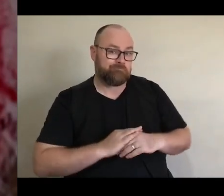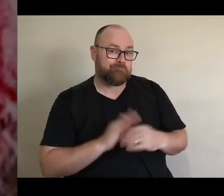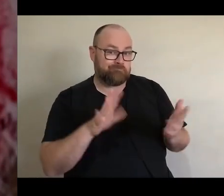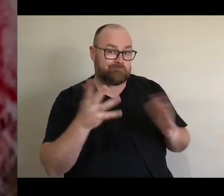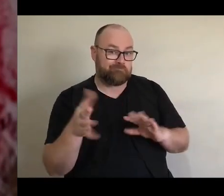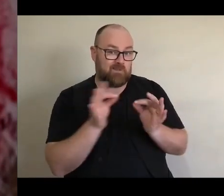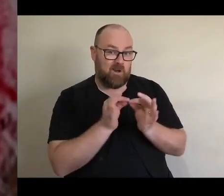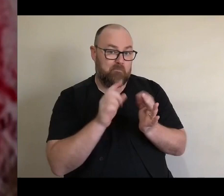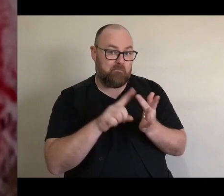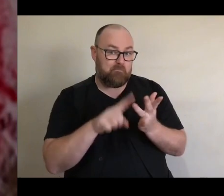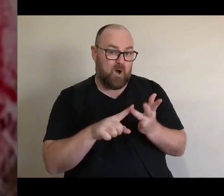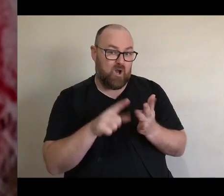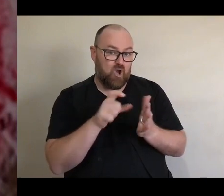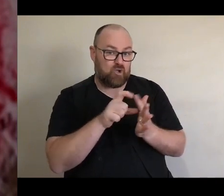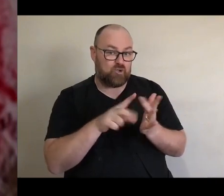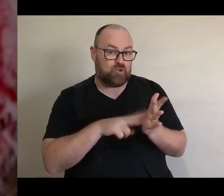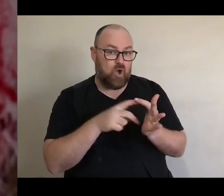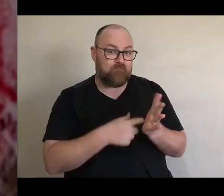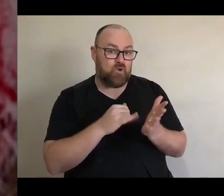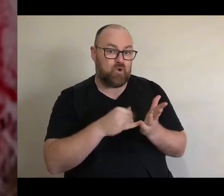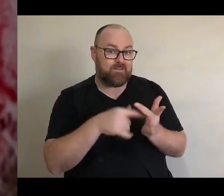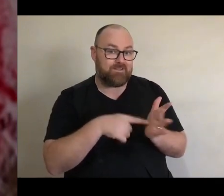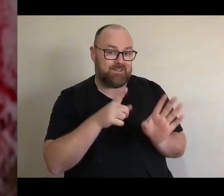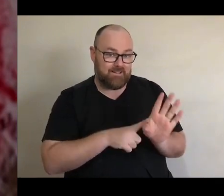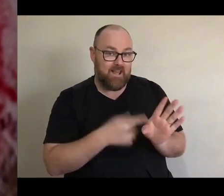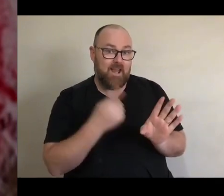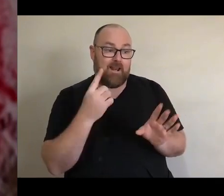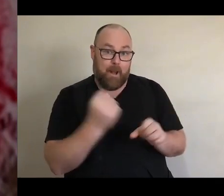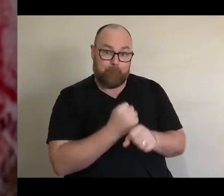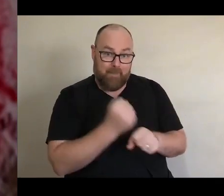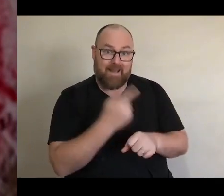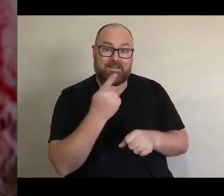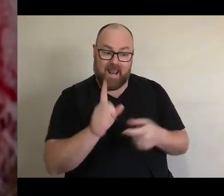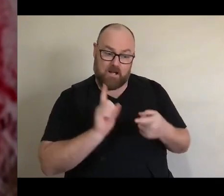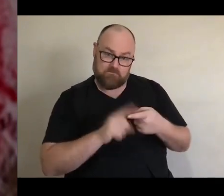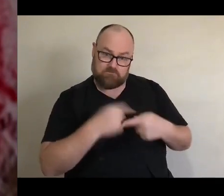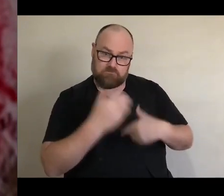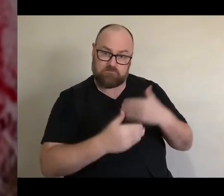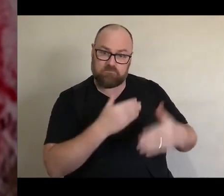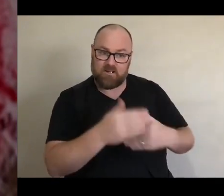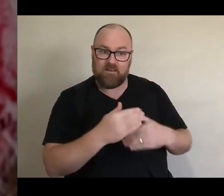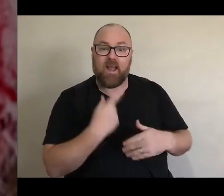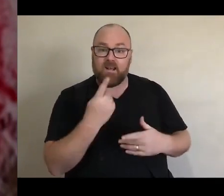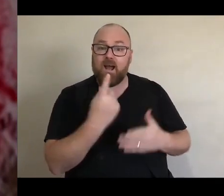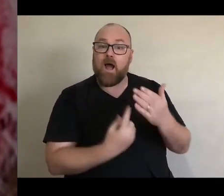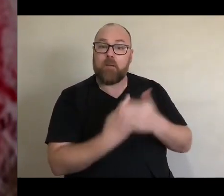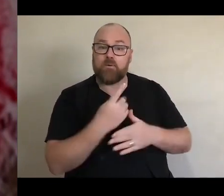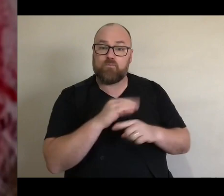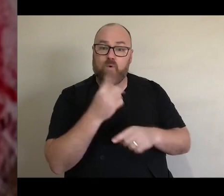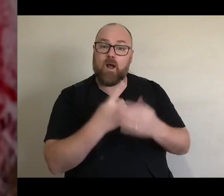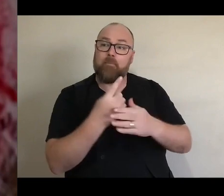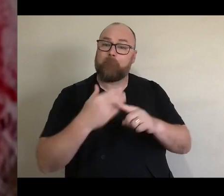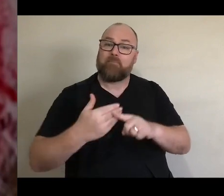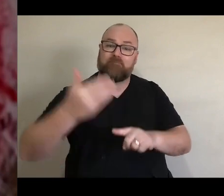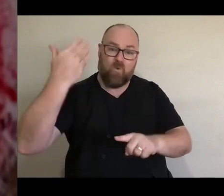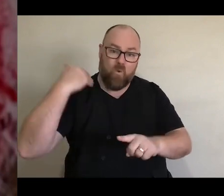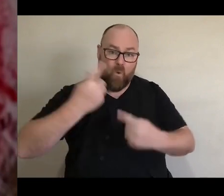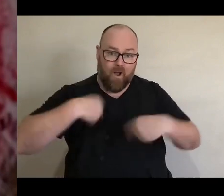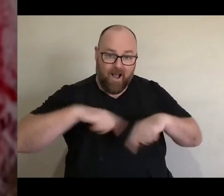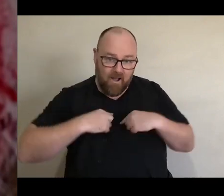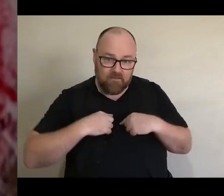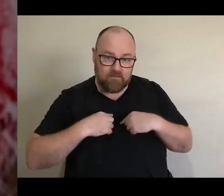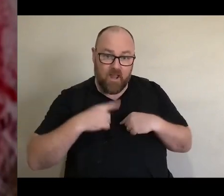that makes and made country is a result of the totemic events that came before us and will continue after